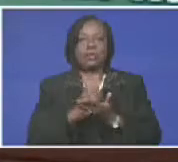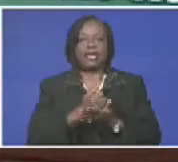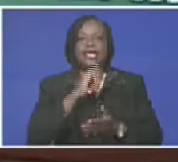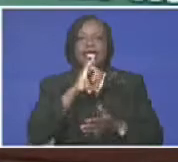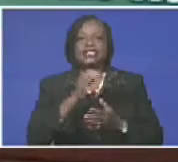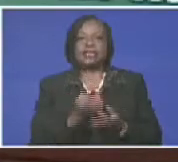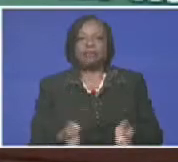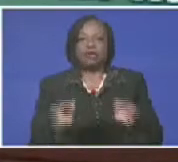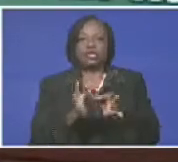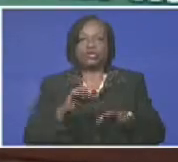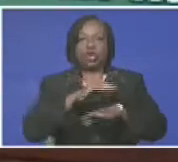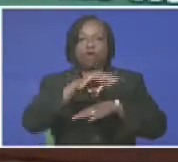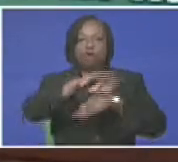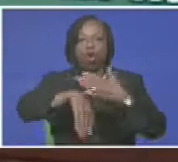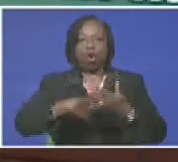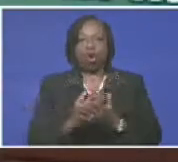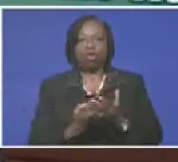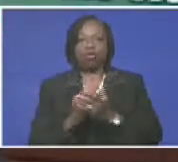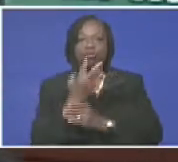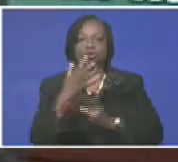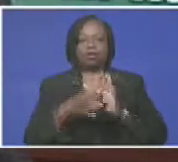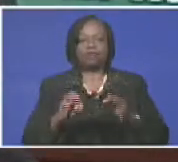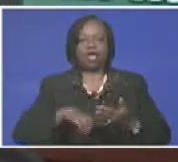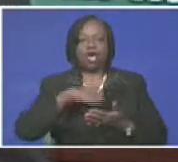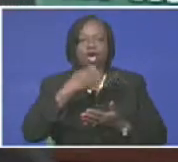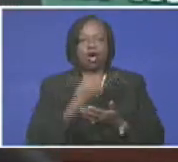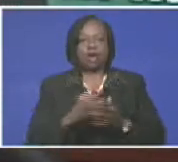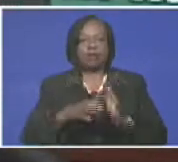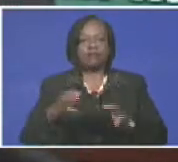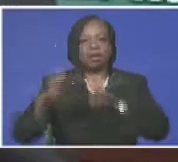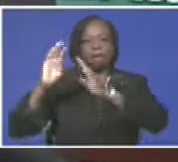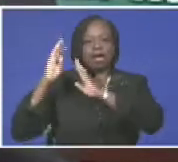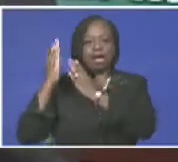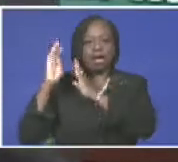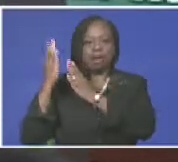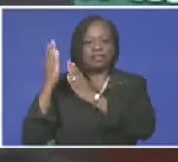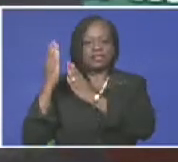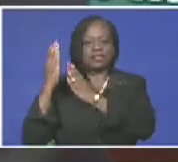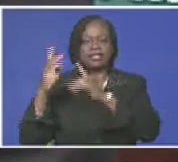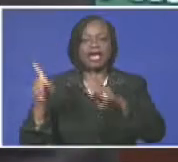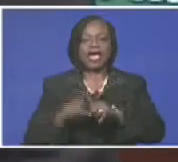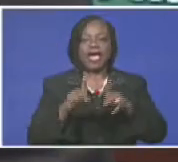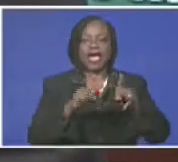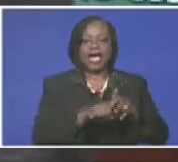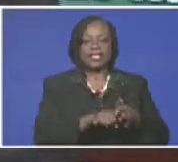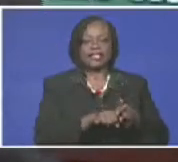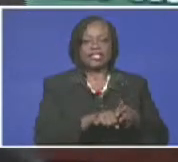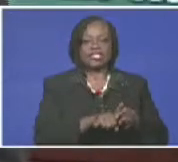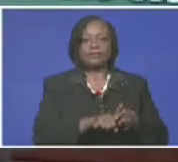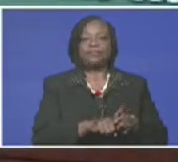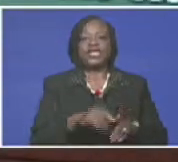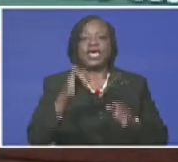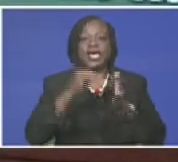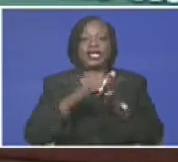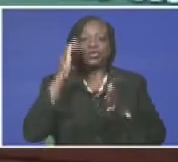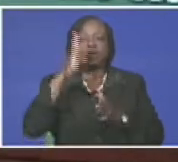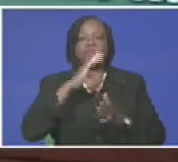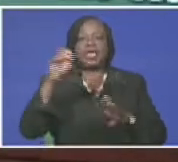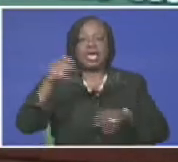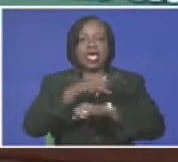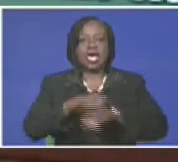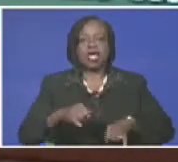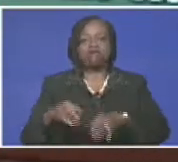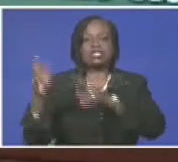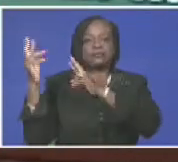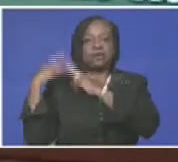to the overall growth of the economy of the Bahamas. As such, it would be irresponsible